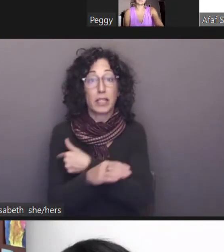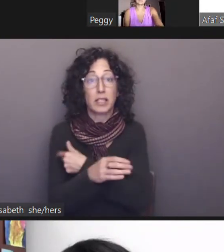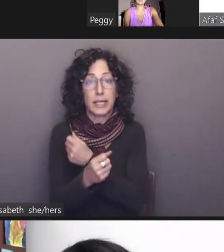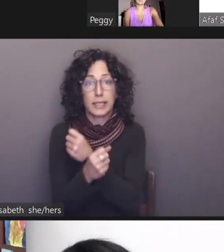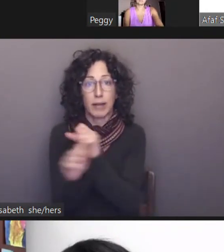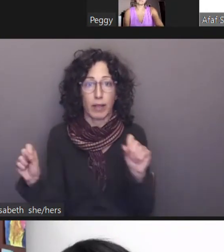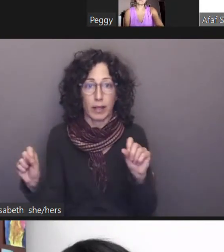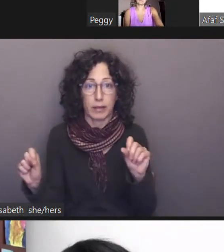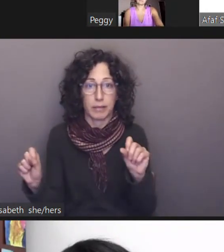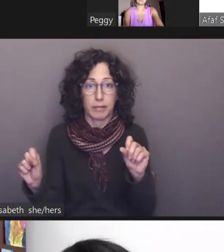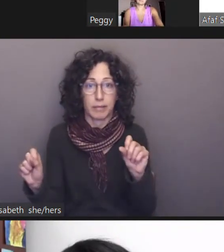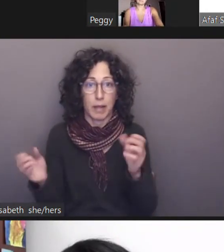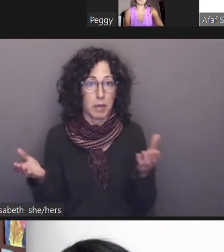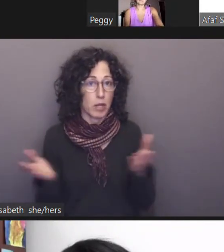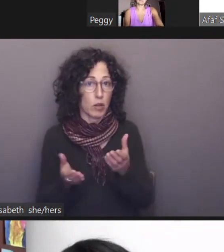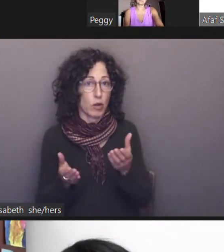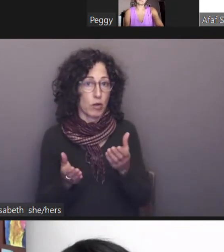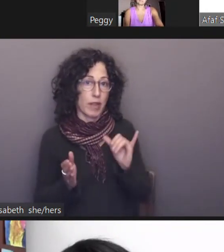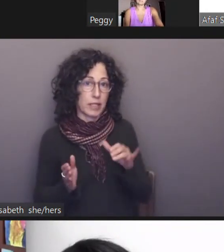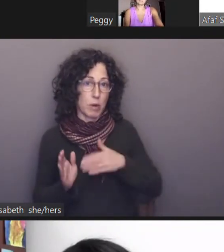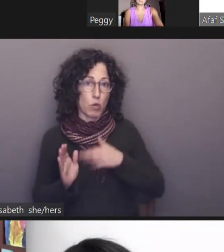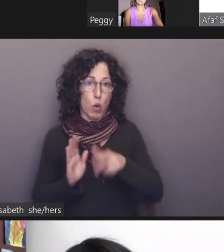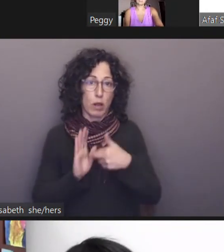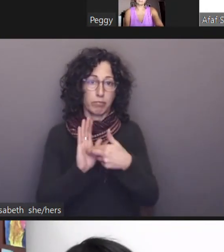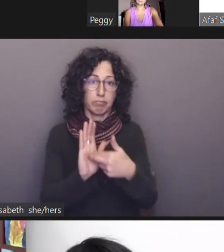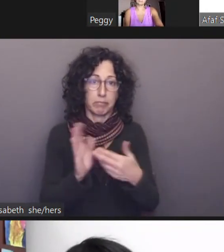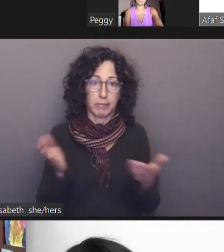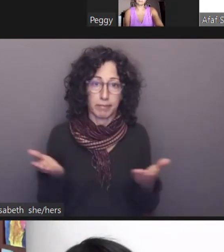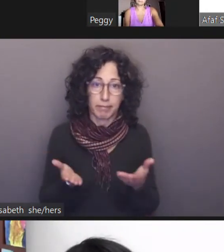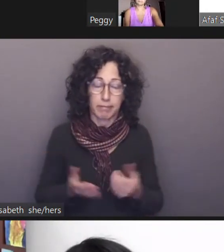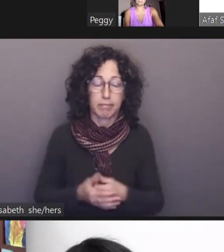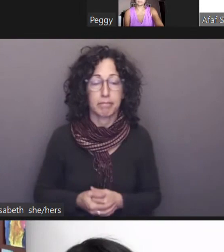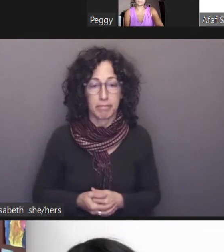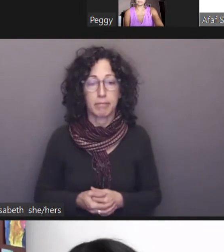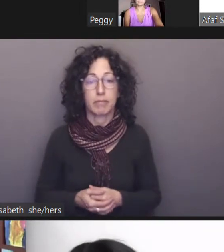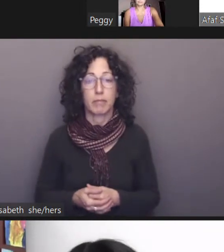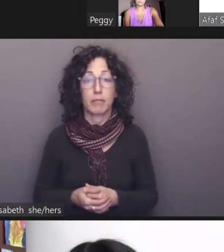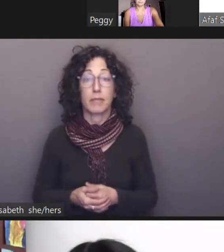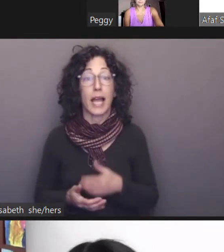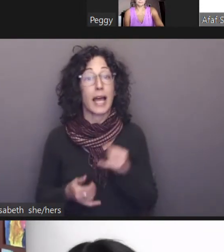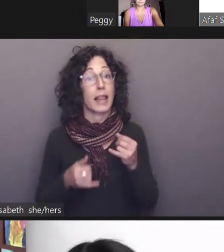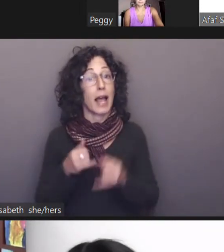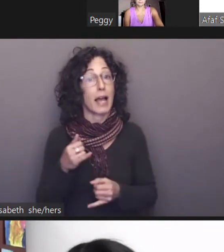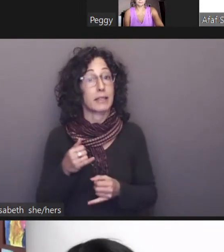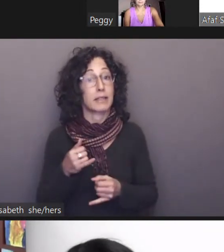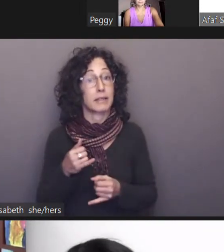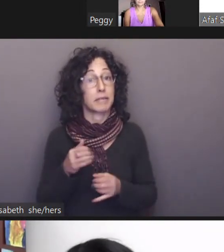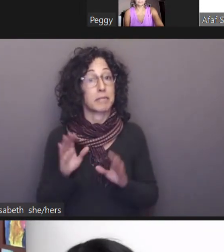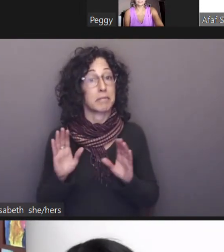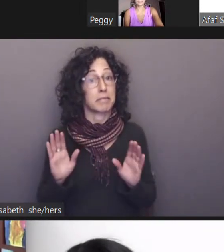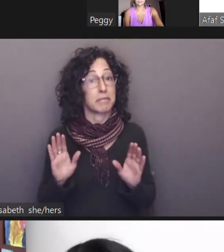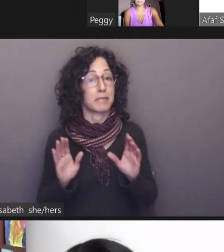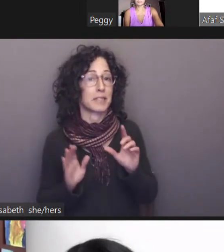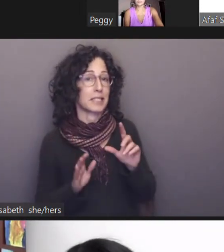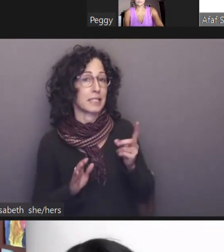that role. Thank you. Thank you. And last but certainly not least, we have Dr. Lillian